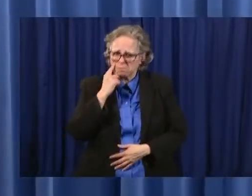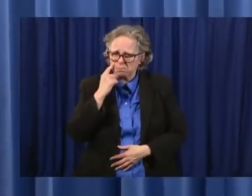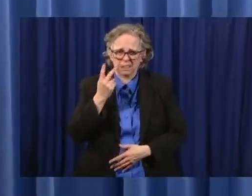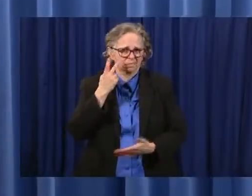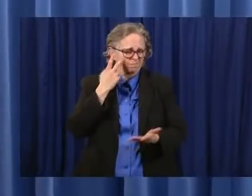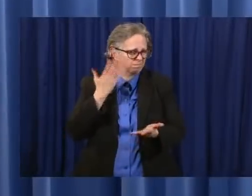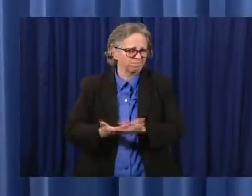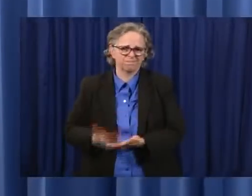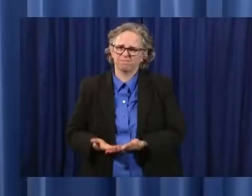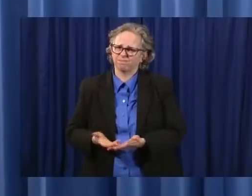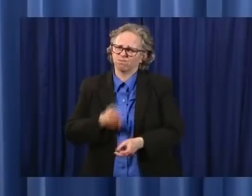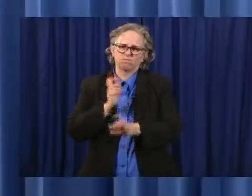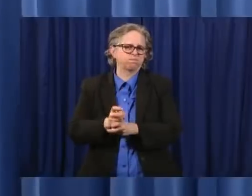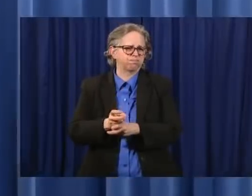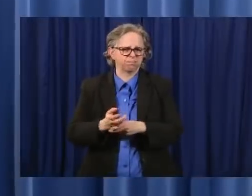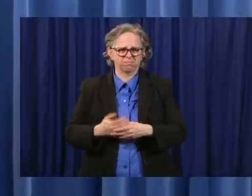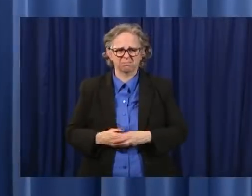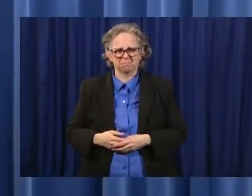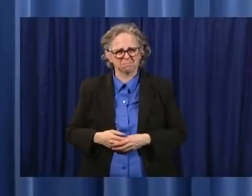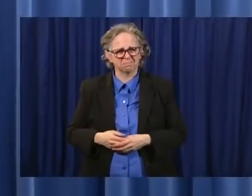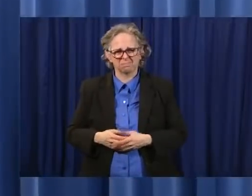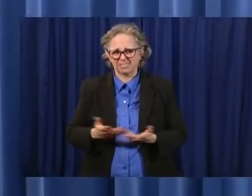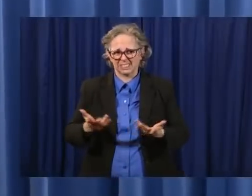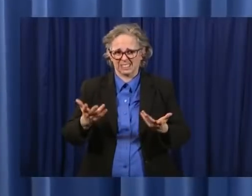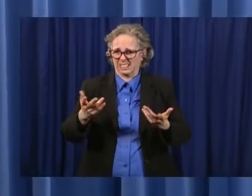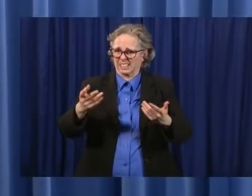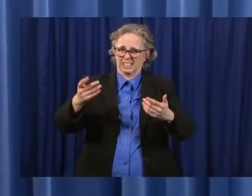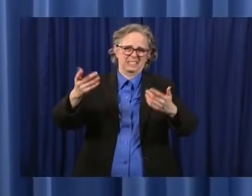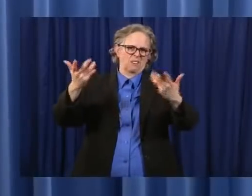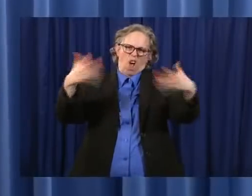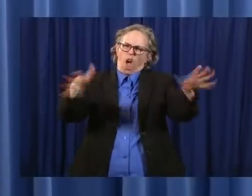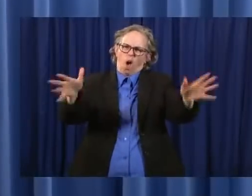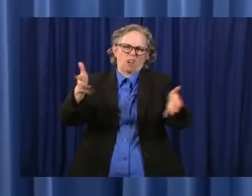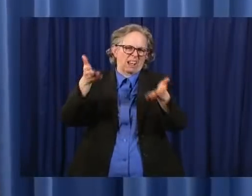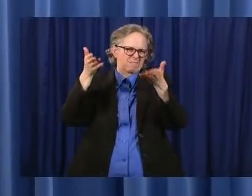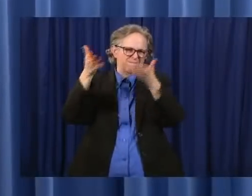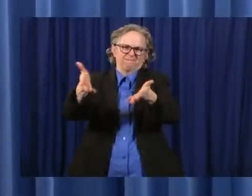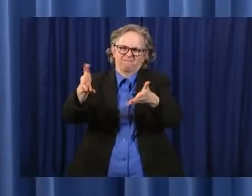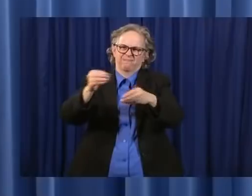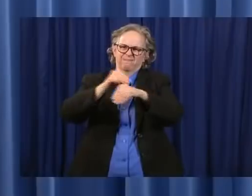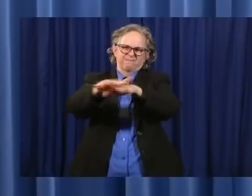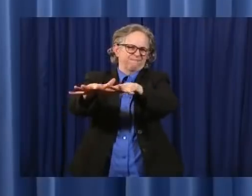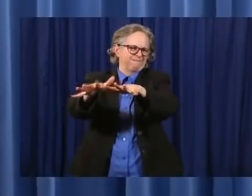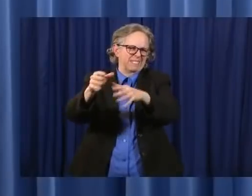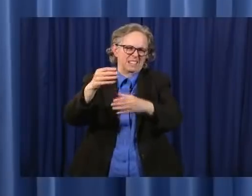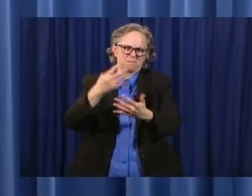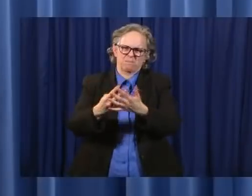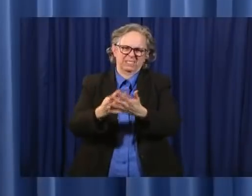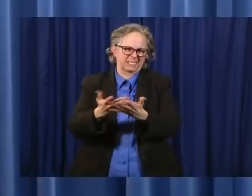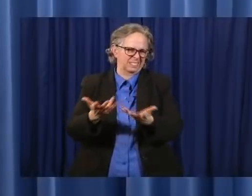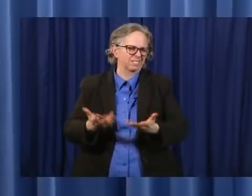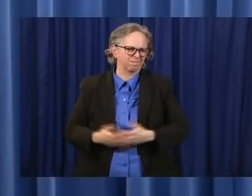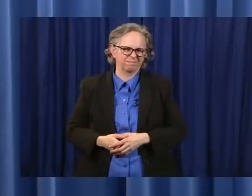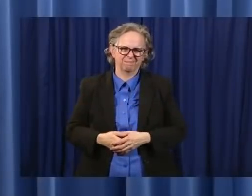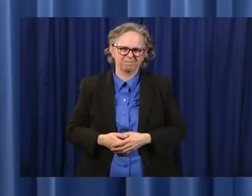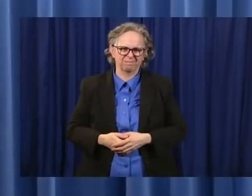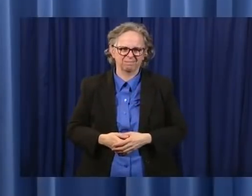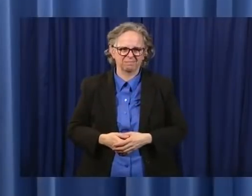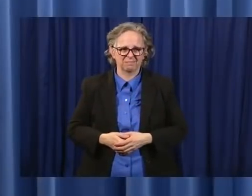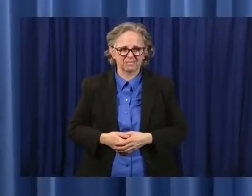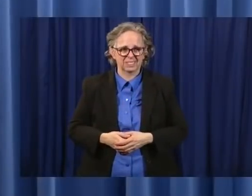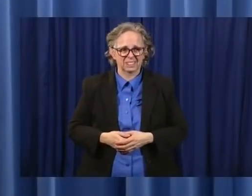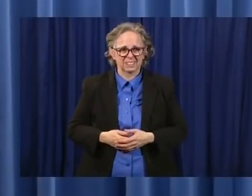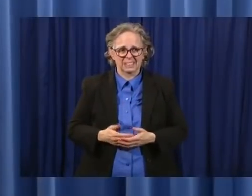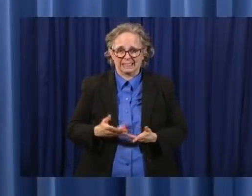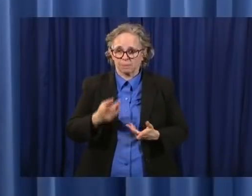the prisons where it is entered, and when we have people who go in and out of the prison, even